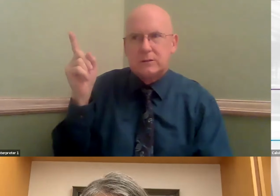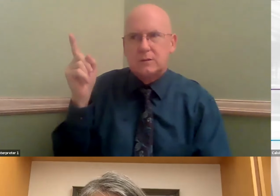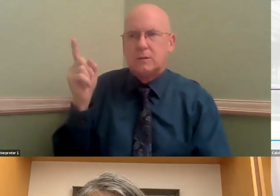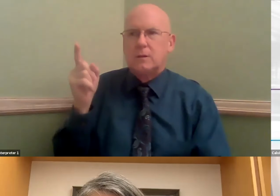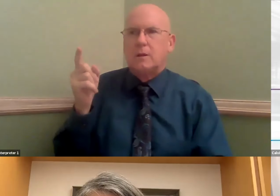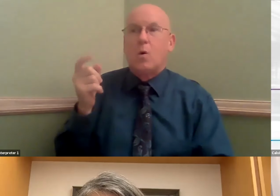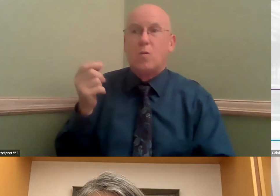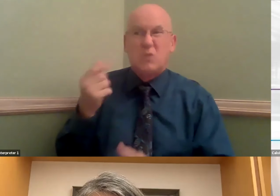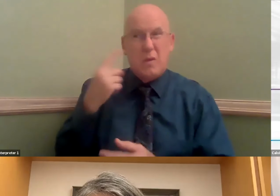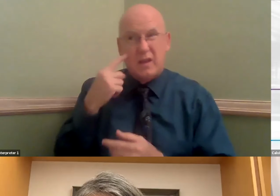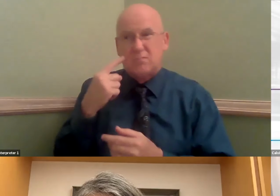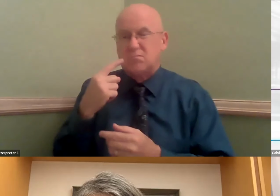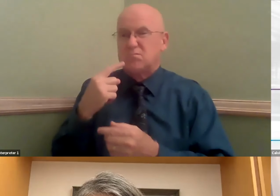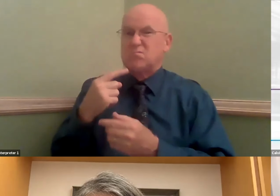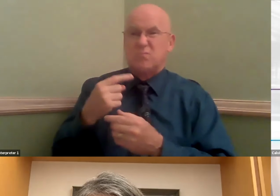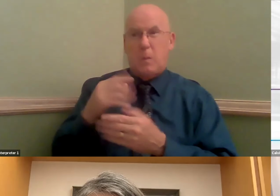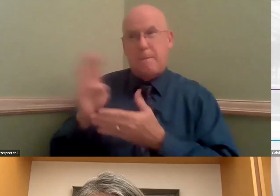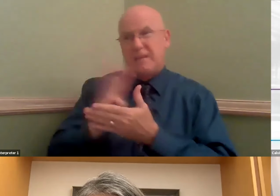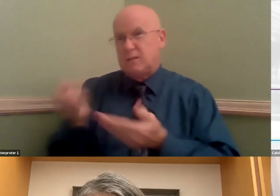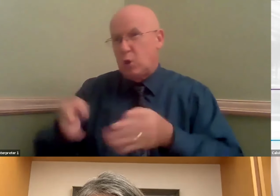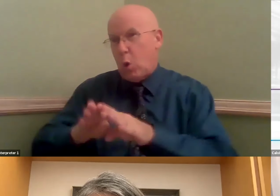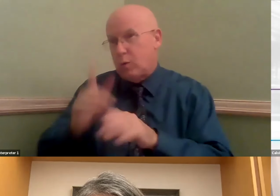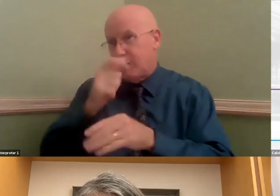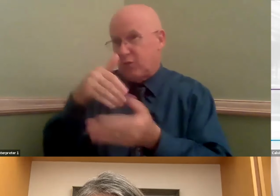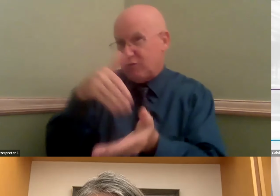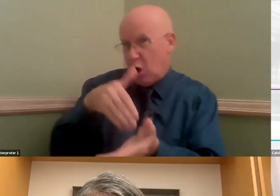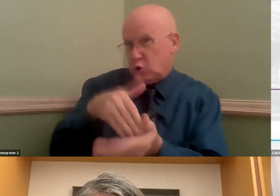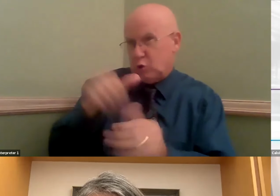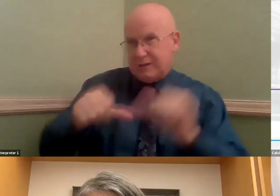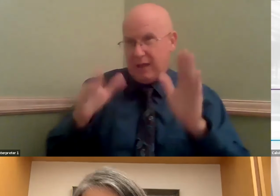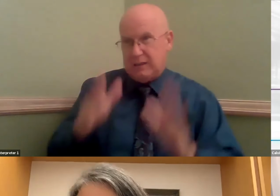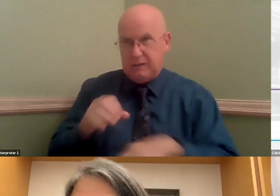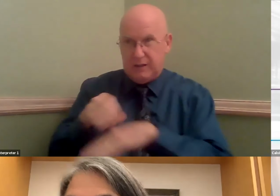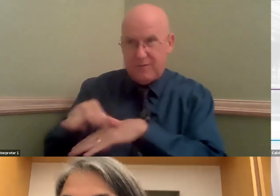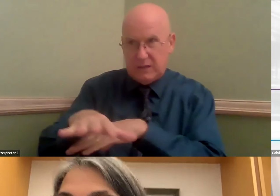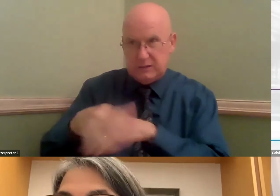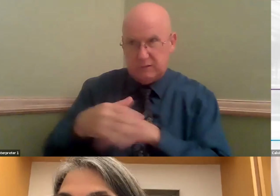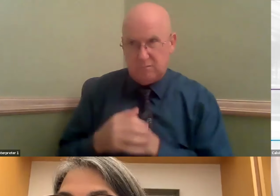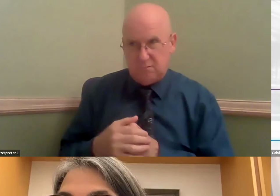data and from scientists and doctors? What do you think, Commissioner?